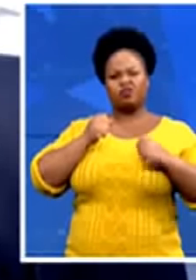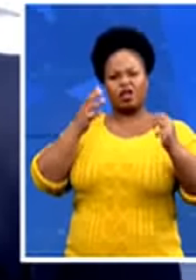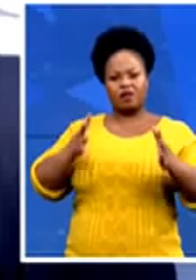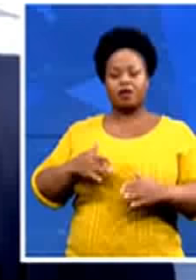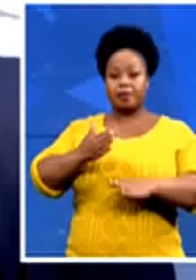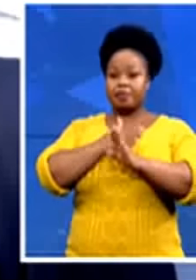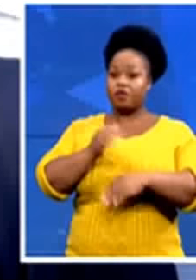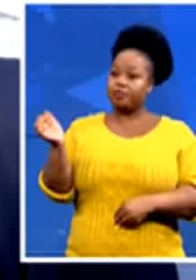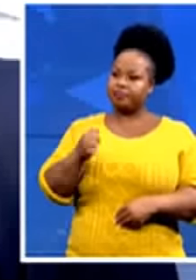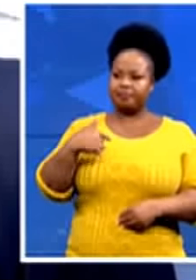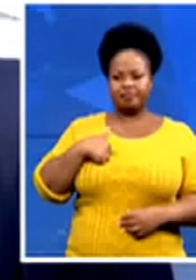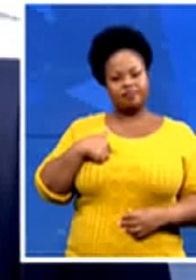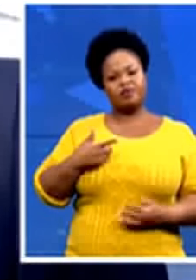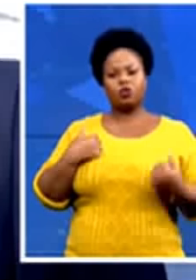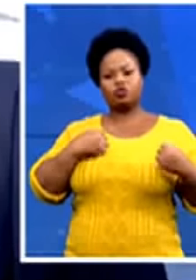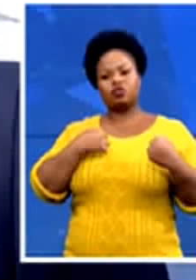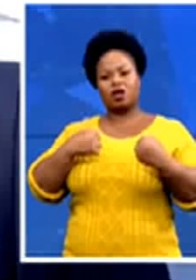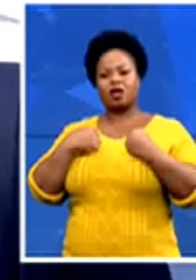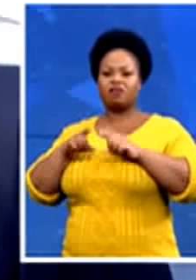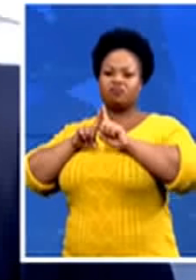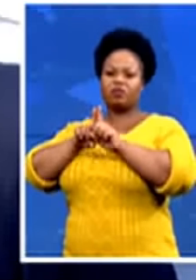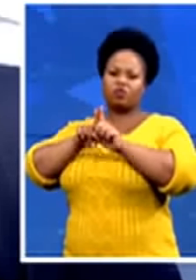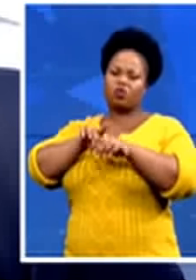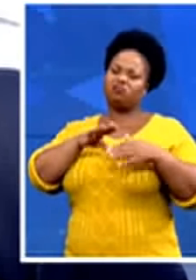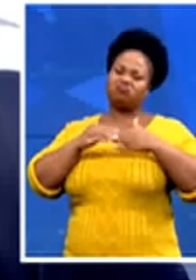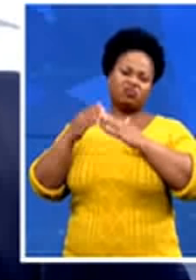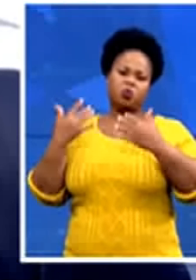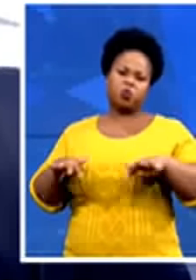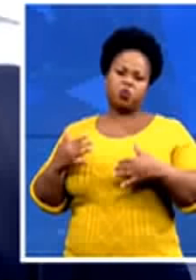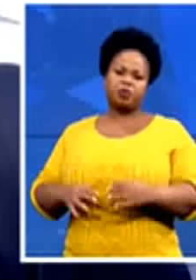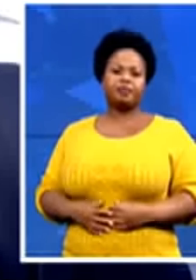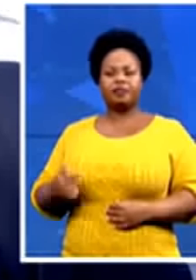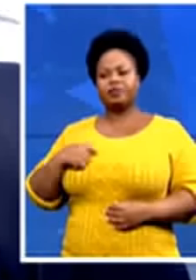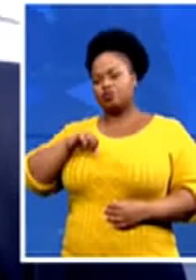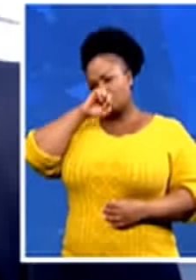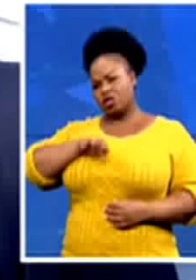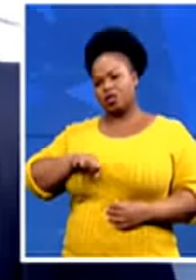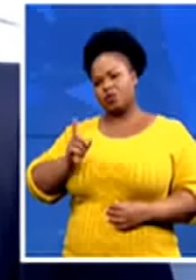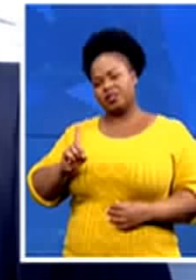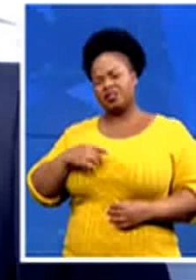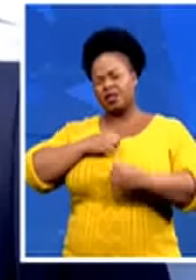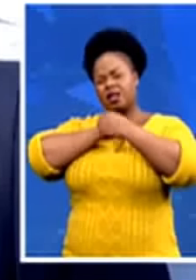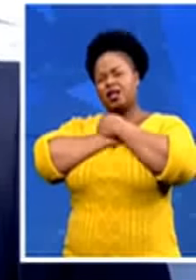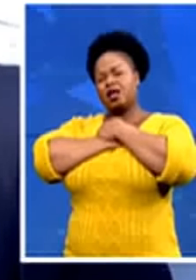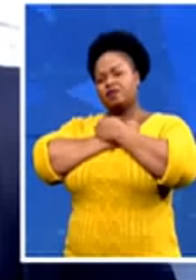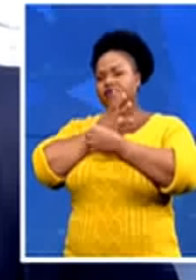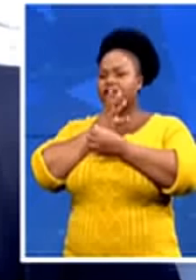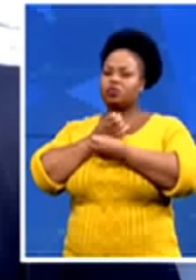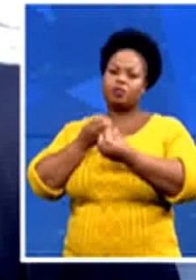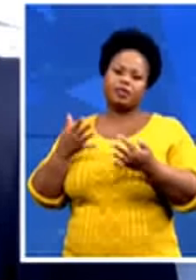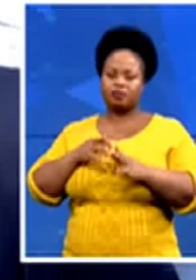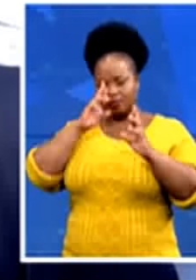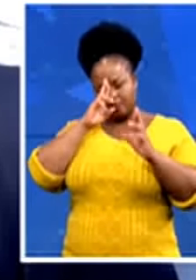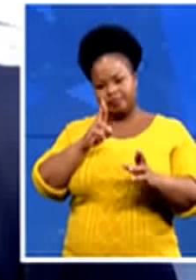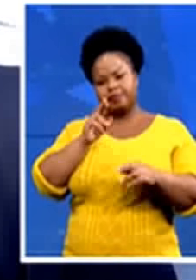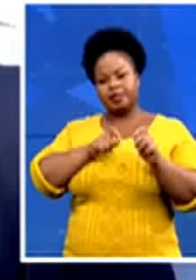ngoba kade abawumholi ovelele, kodwa engikuthanda kakhulu kuye ibe nothando, bebahlonipha abantu. Besingesithi